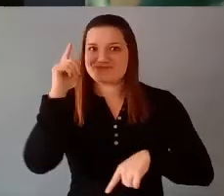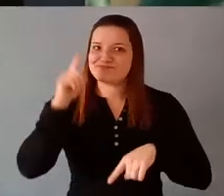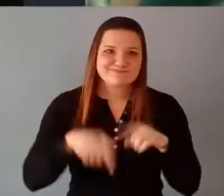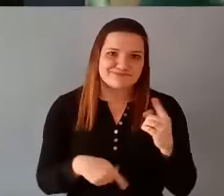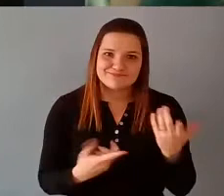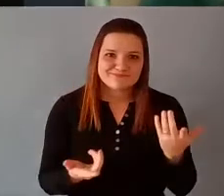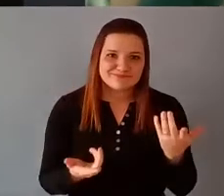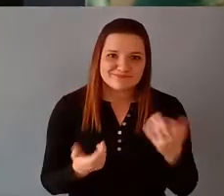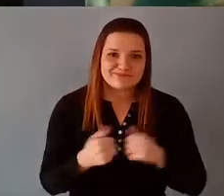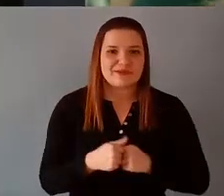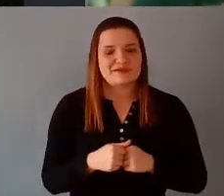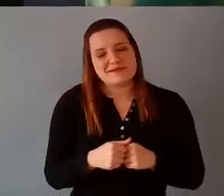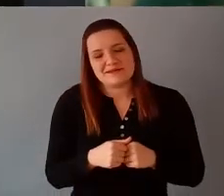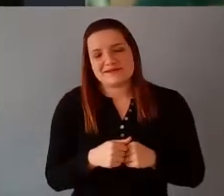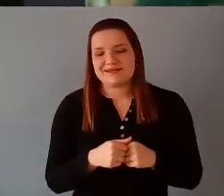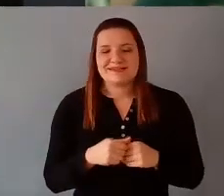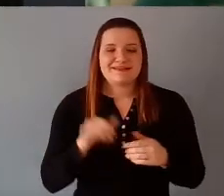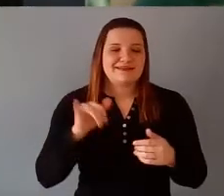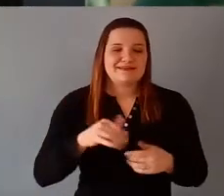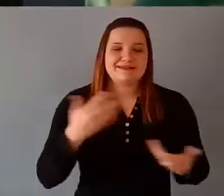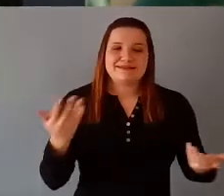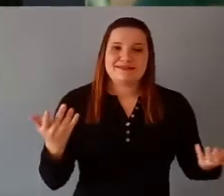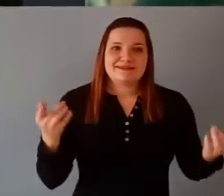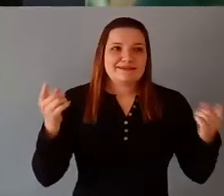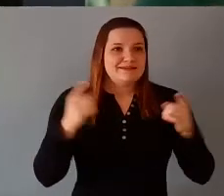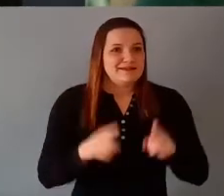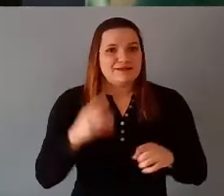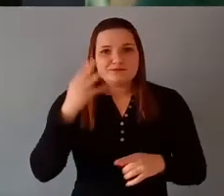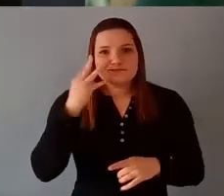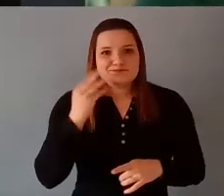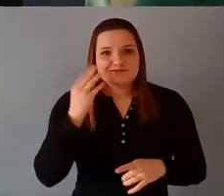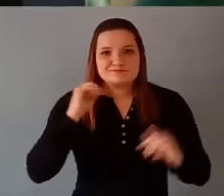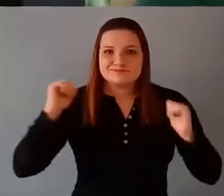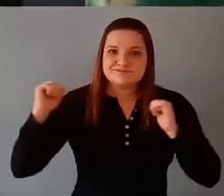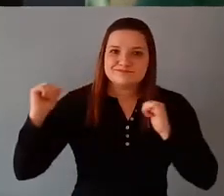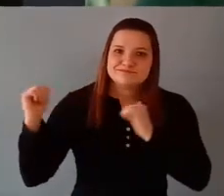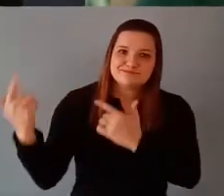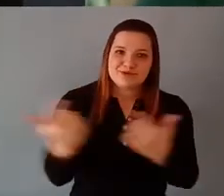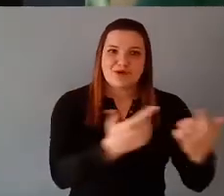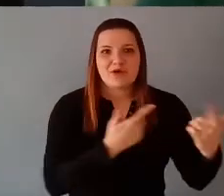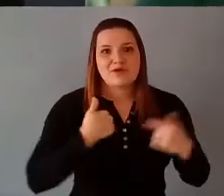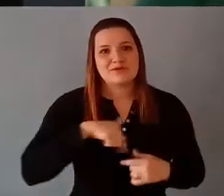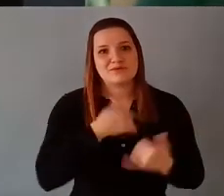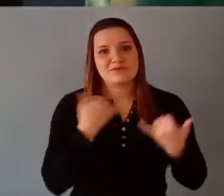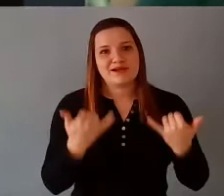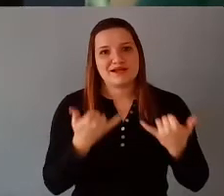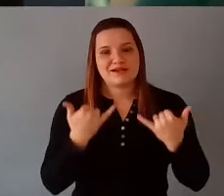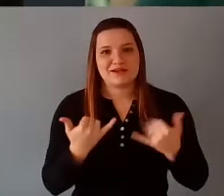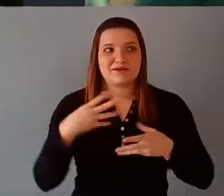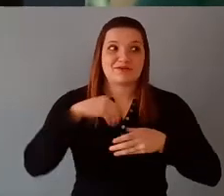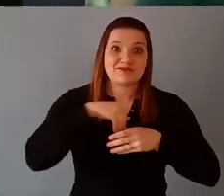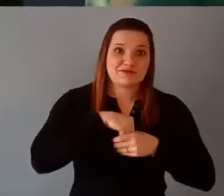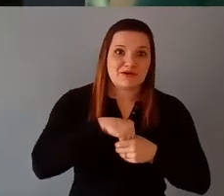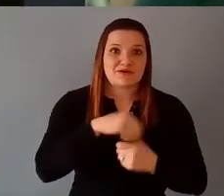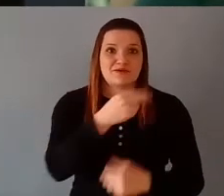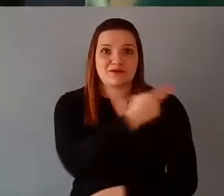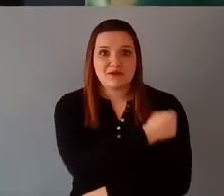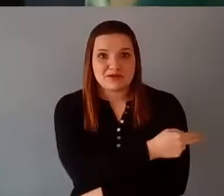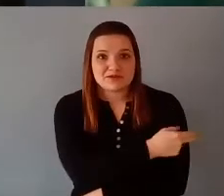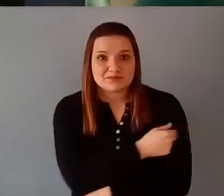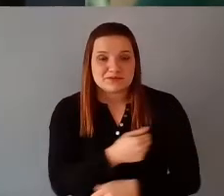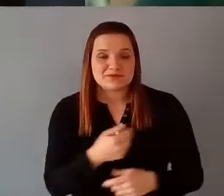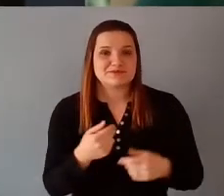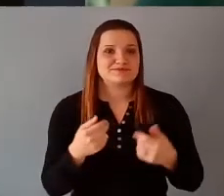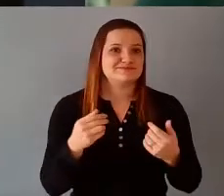that is the experience of many of us right now that are in healthcare, that it's hard to kind of calm your mind and turn your